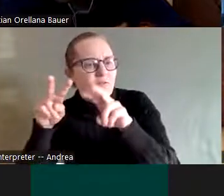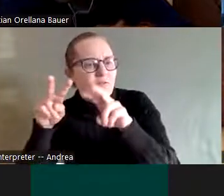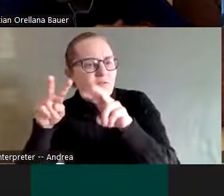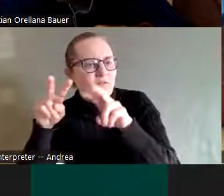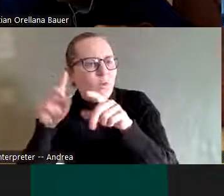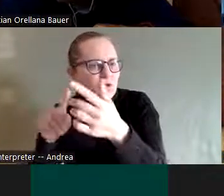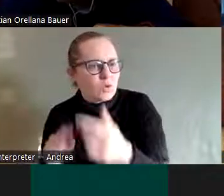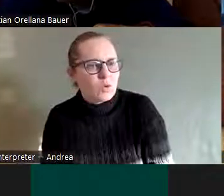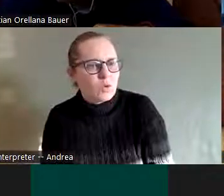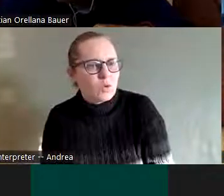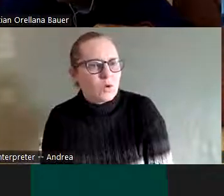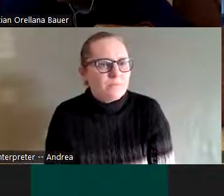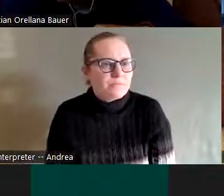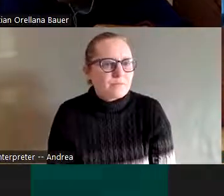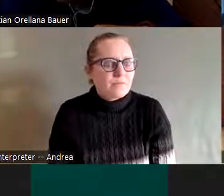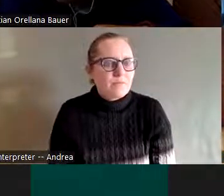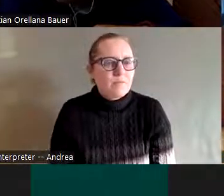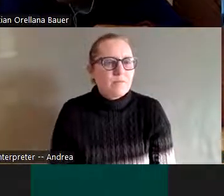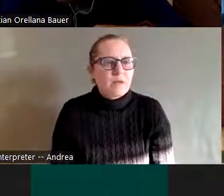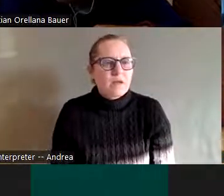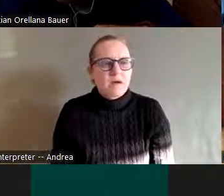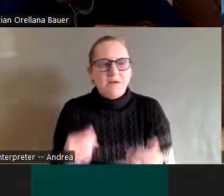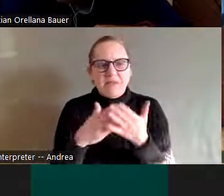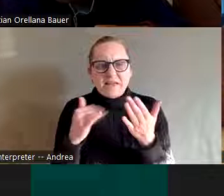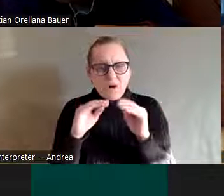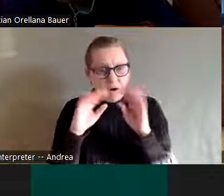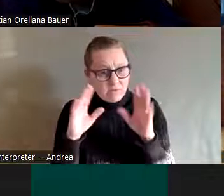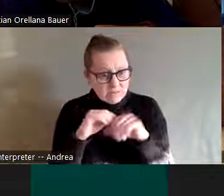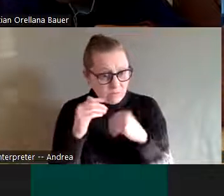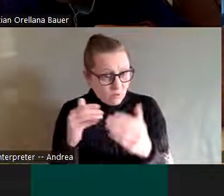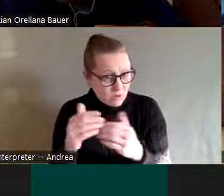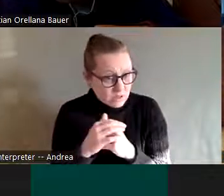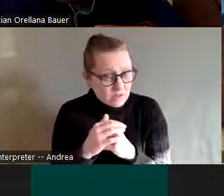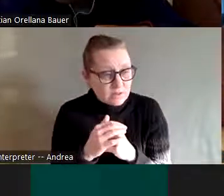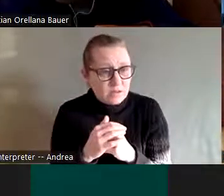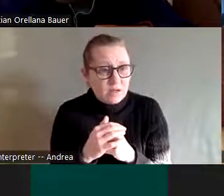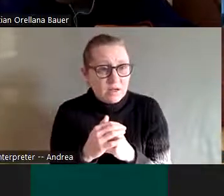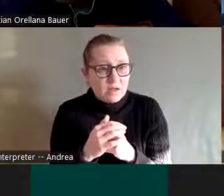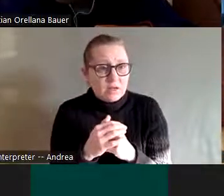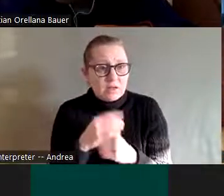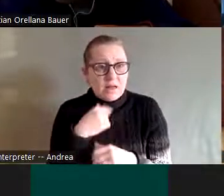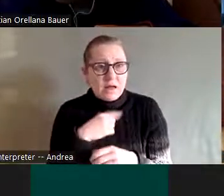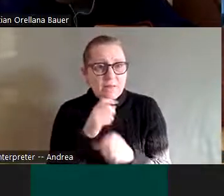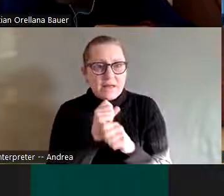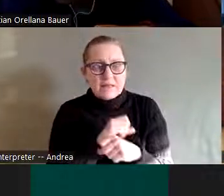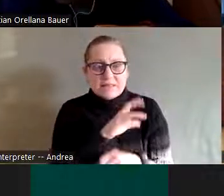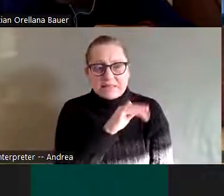you know, things that are obvious and apparent in process that invigorates civic engagement